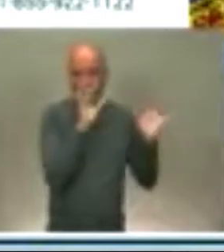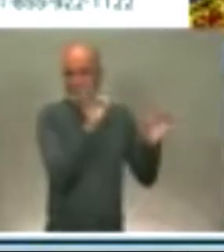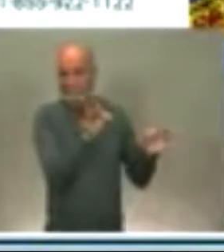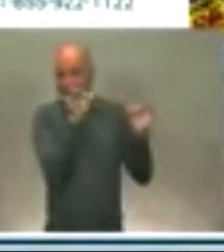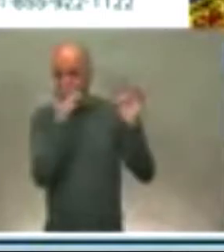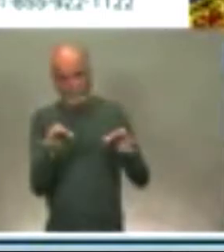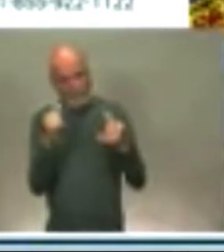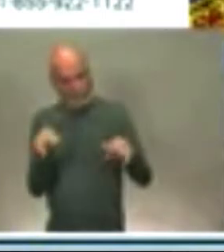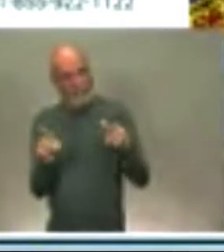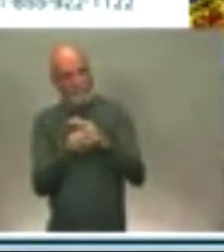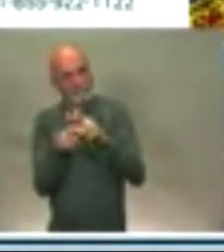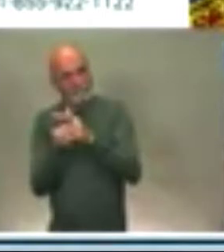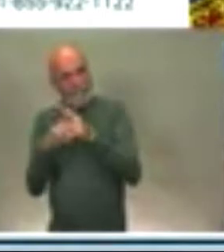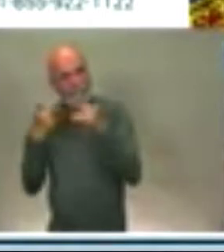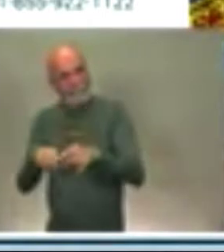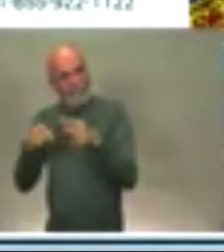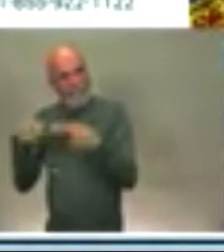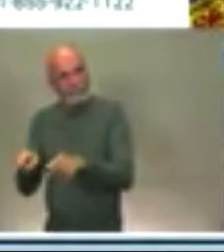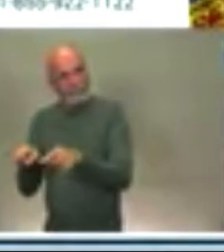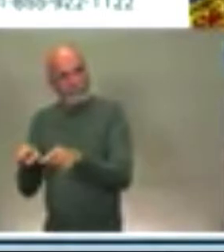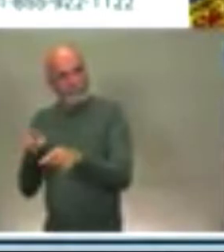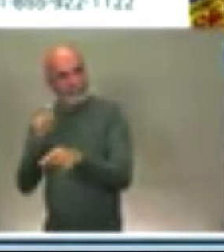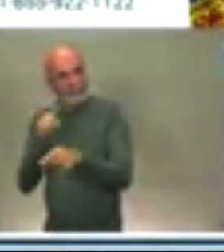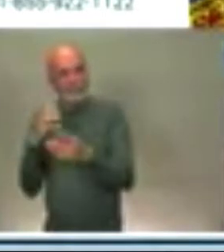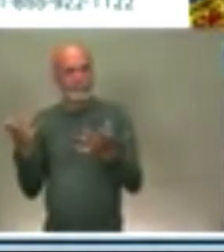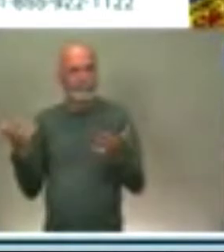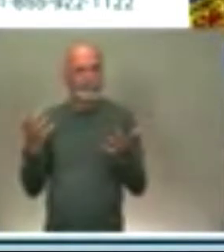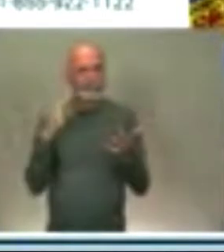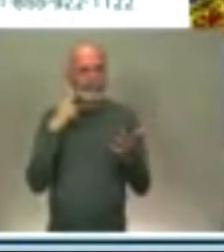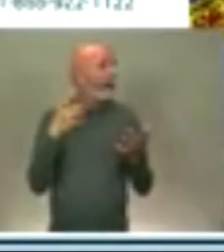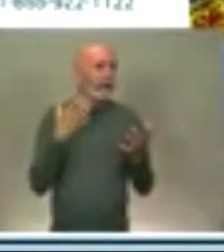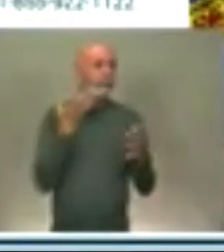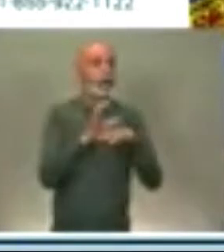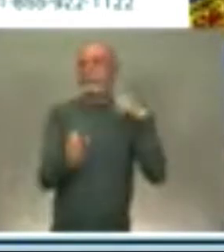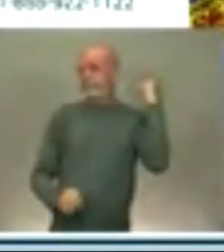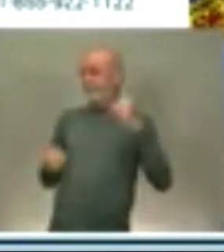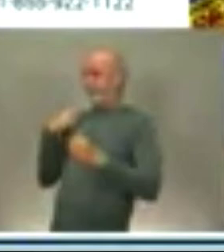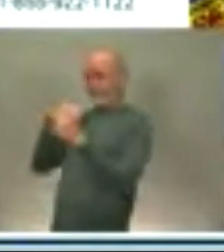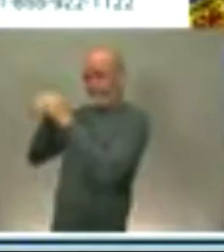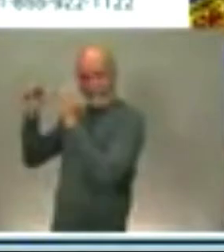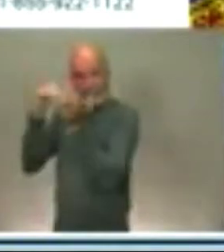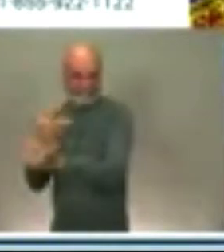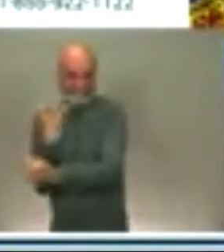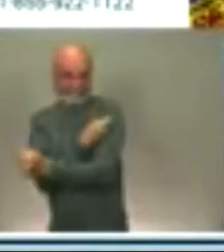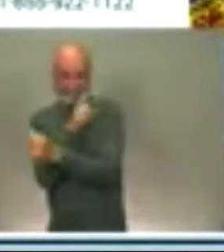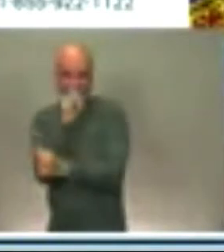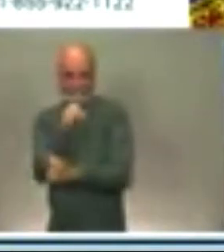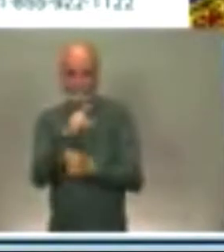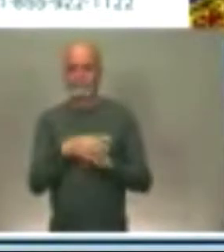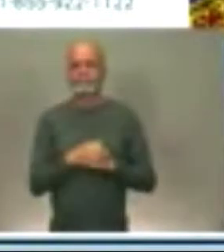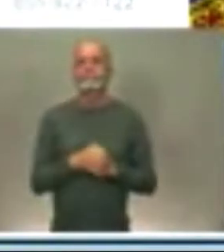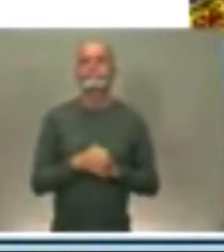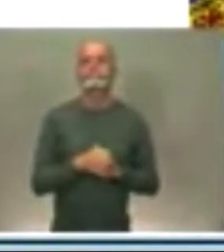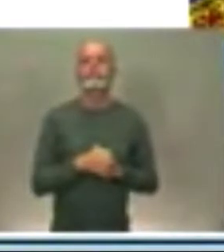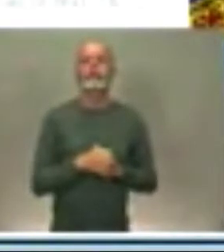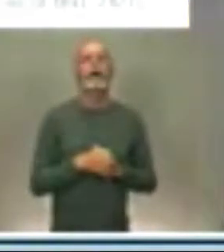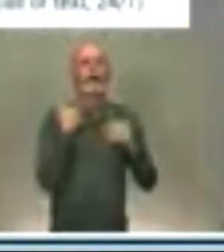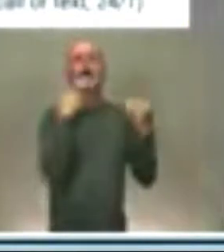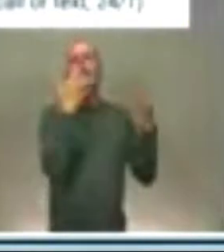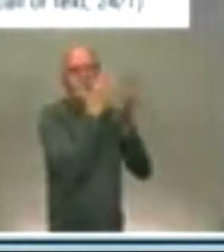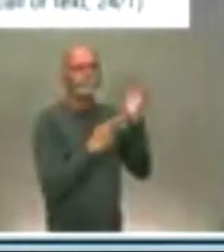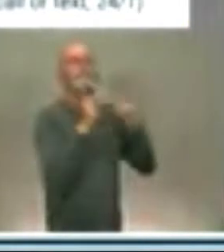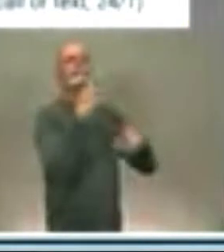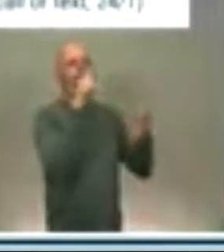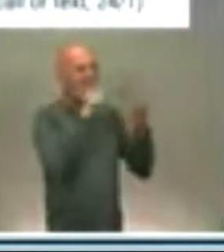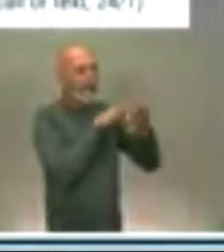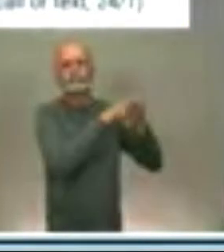canceled and people forced to rebook? Yeah, no, first of all, the canceling appointment is not, the purpose is not being to force people to move up. It's being, you know, we've